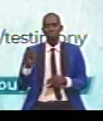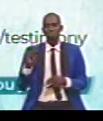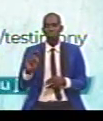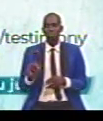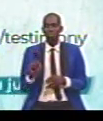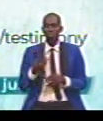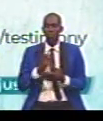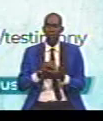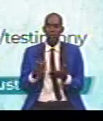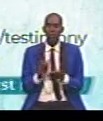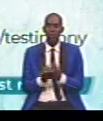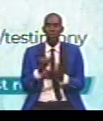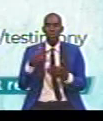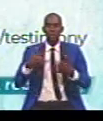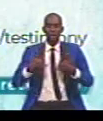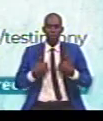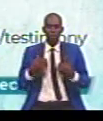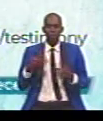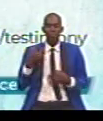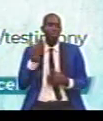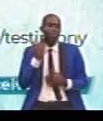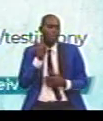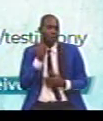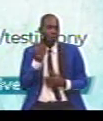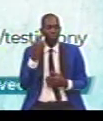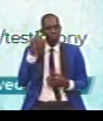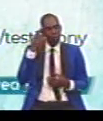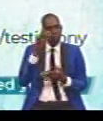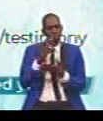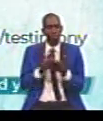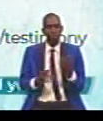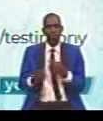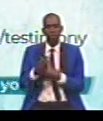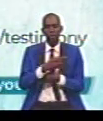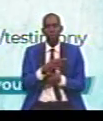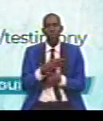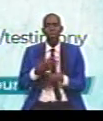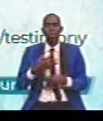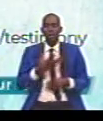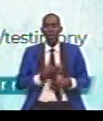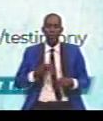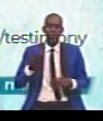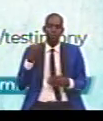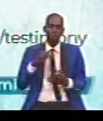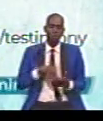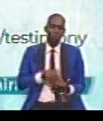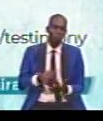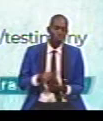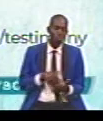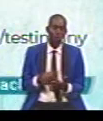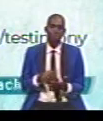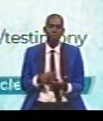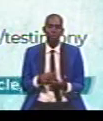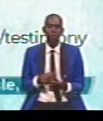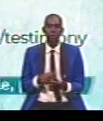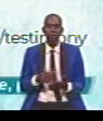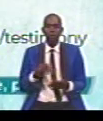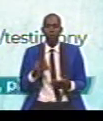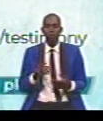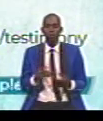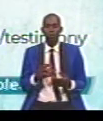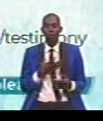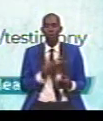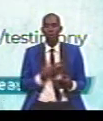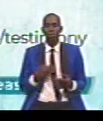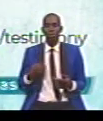been having malaria symptoms for some days now. It was raining and I was weak to get drugs this